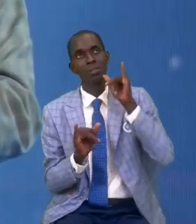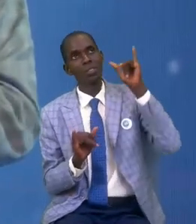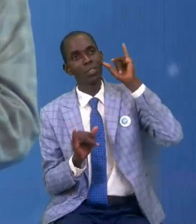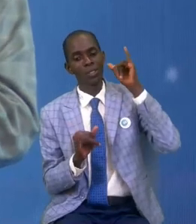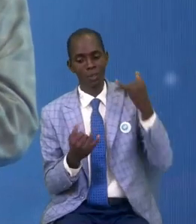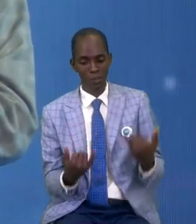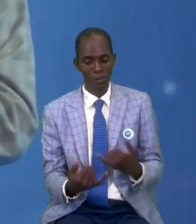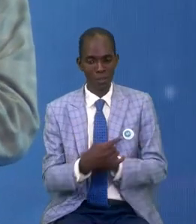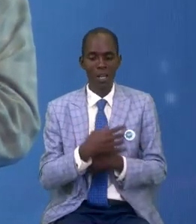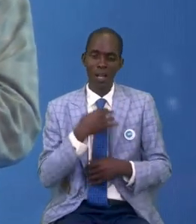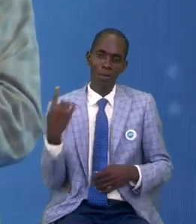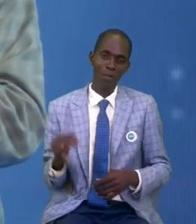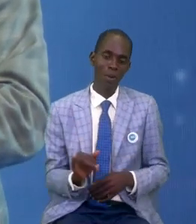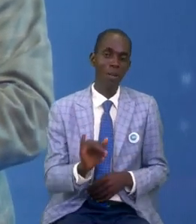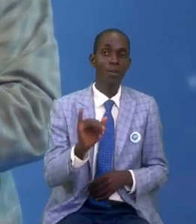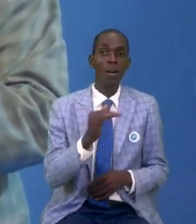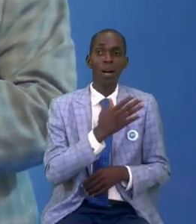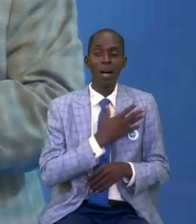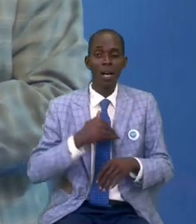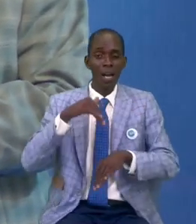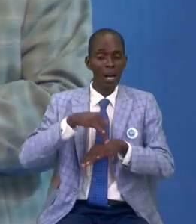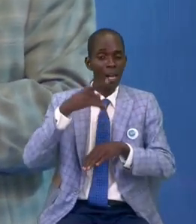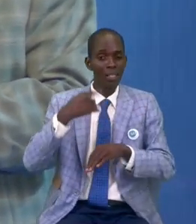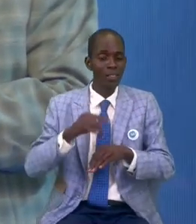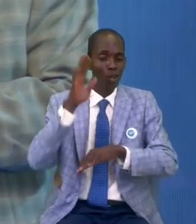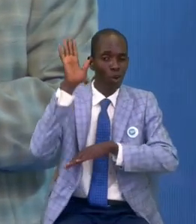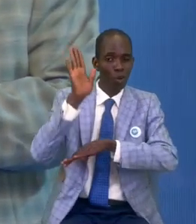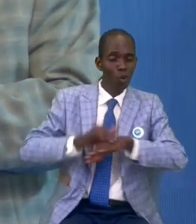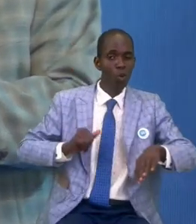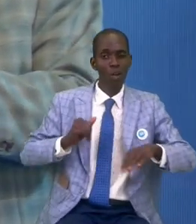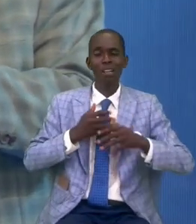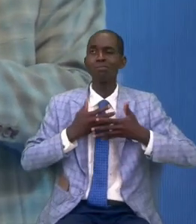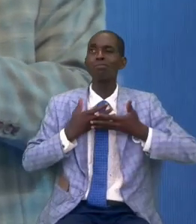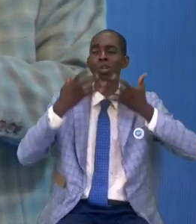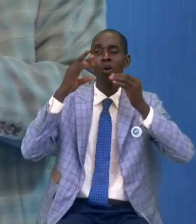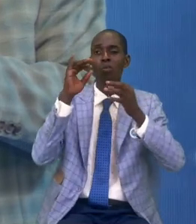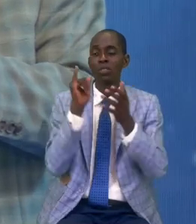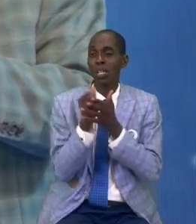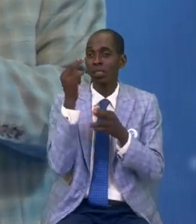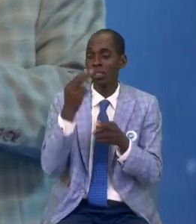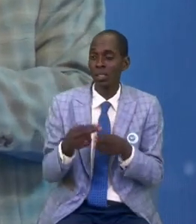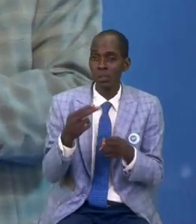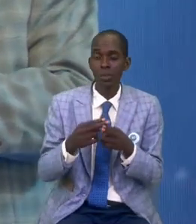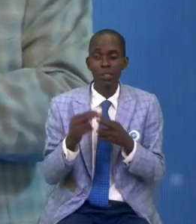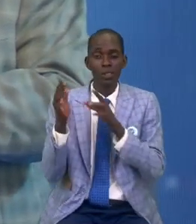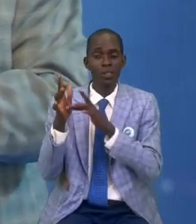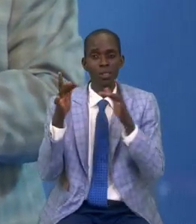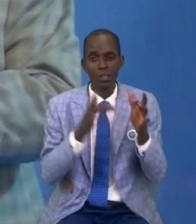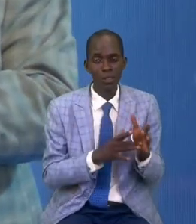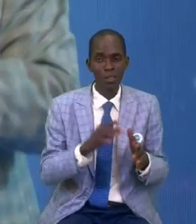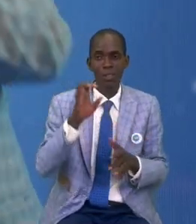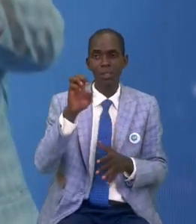name, Jesus, Emmanuel, Savior, Redeemer,